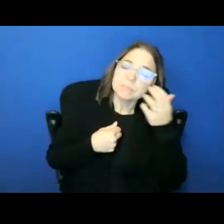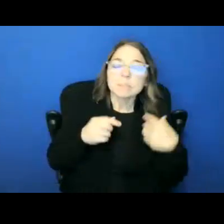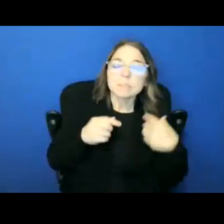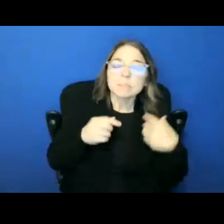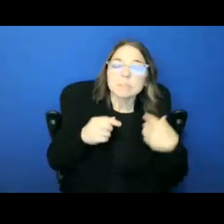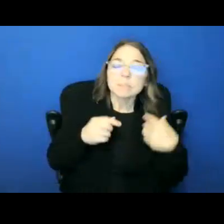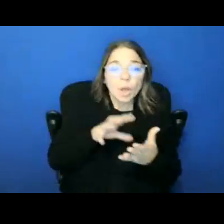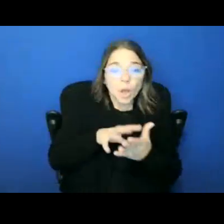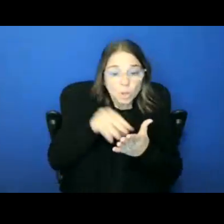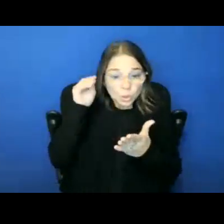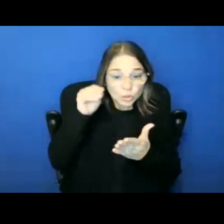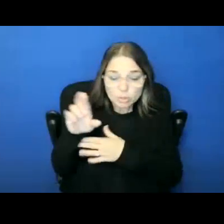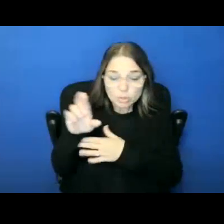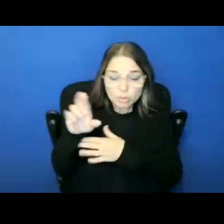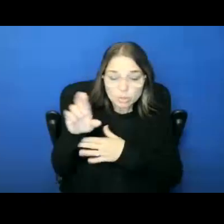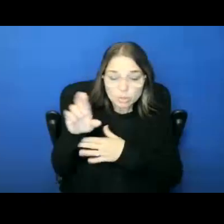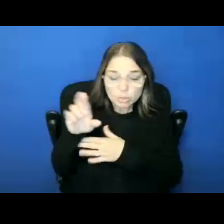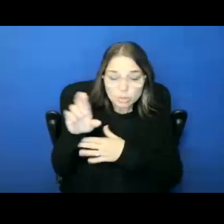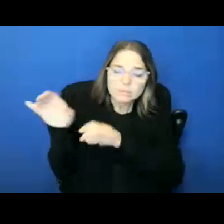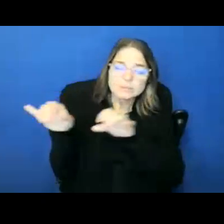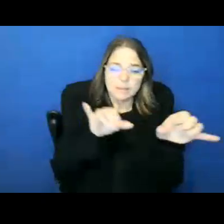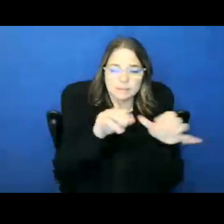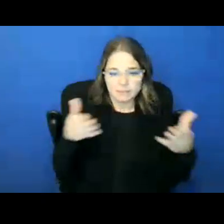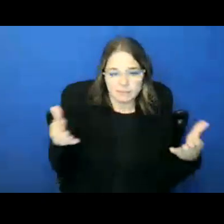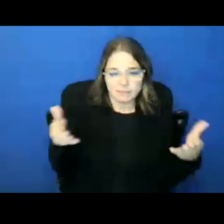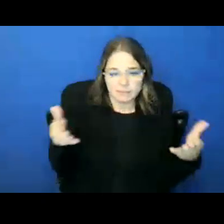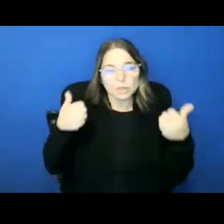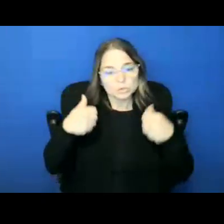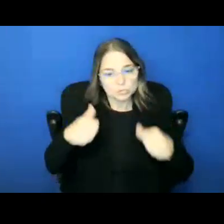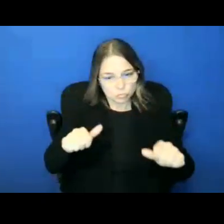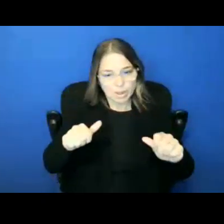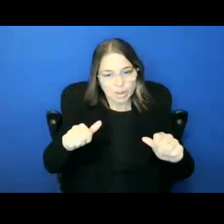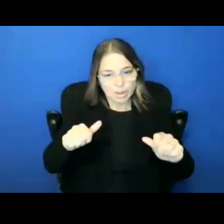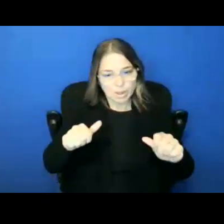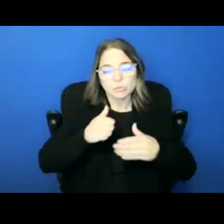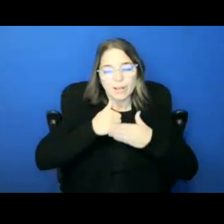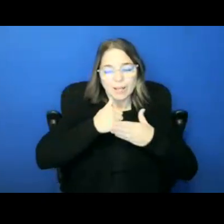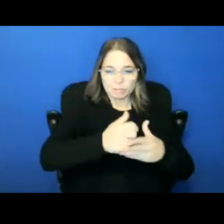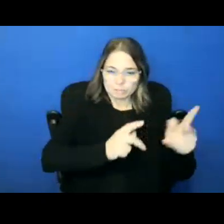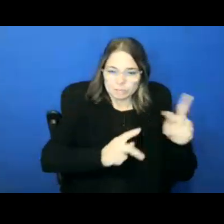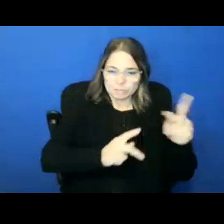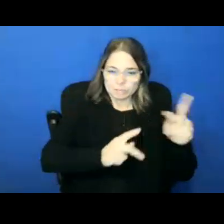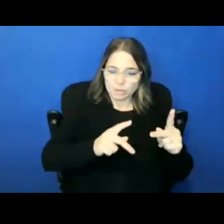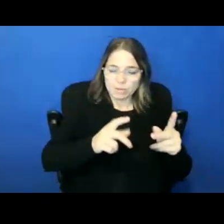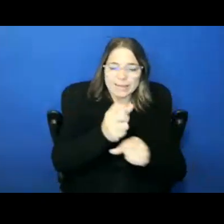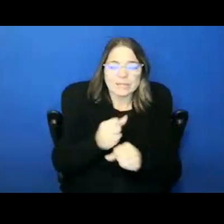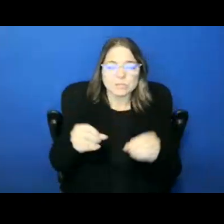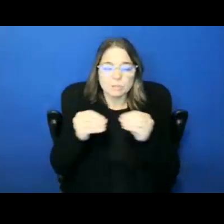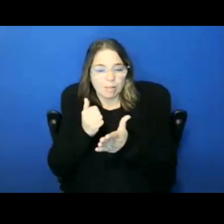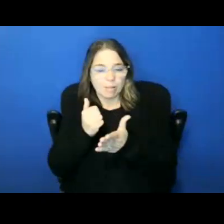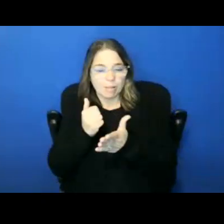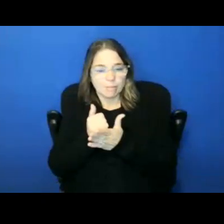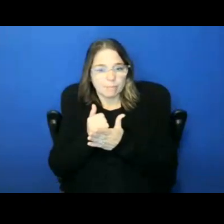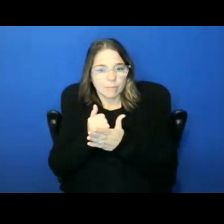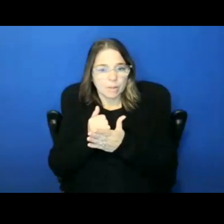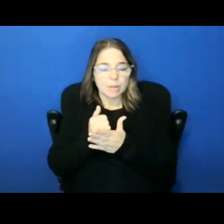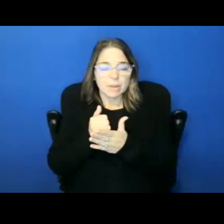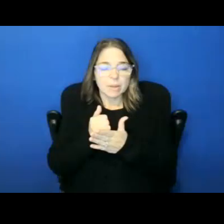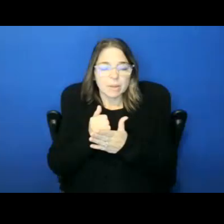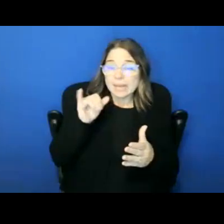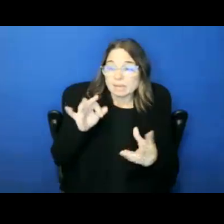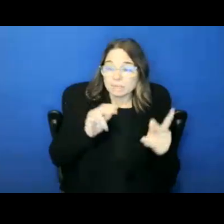is learning CPR. It's the same thing, just trying to help people get to more help. And when we break things down, then people who may come in with a super